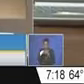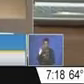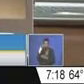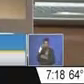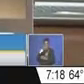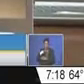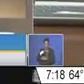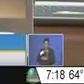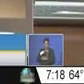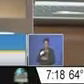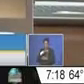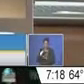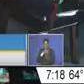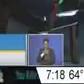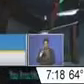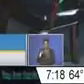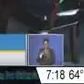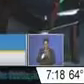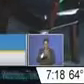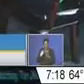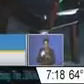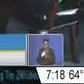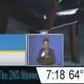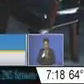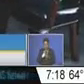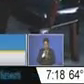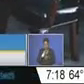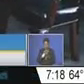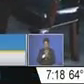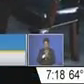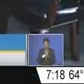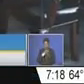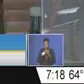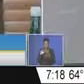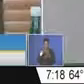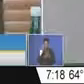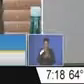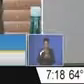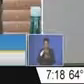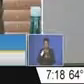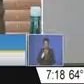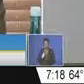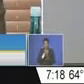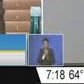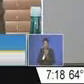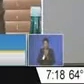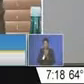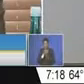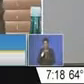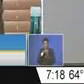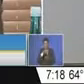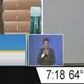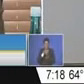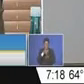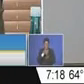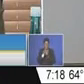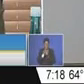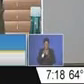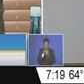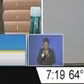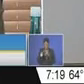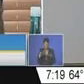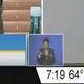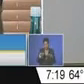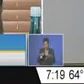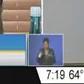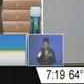the Technical Cadet Corps program has made on students over the years. This is an exciting field, and I'm sure the young people are going to